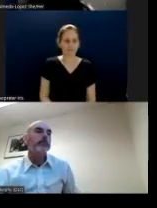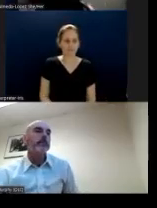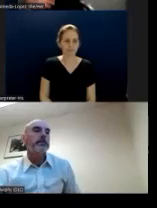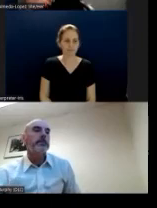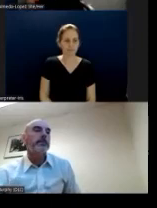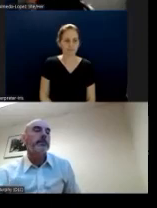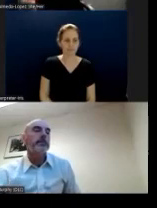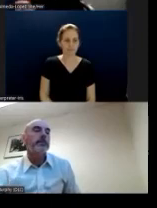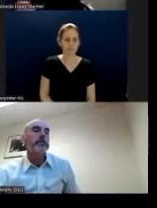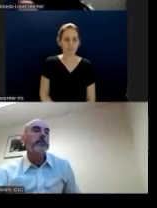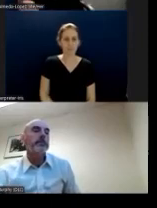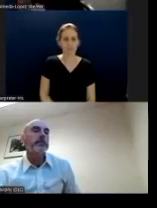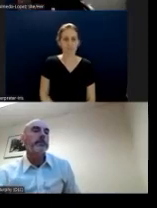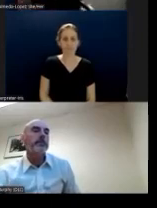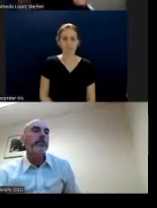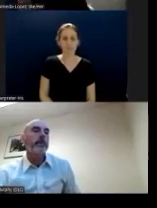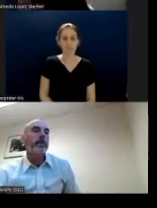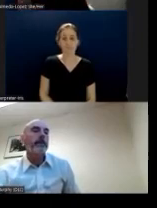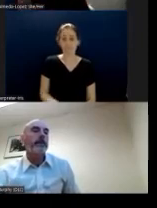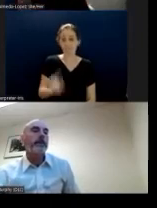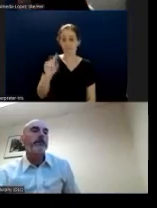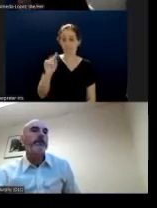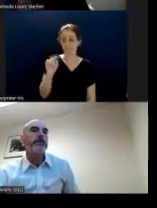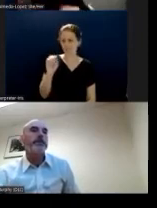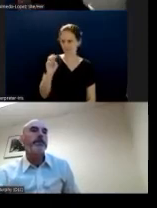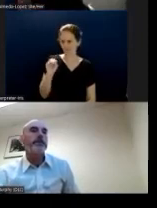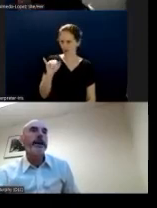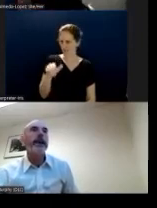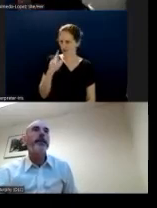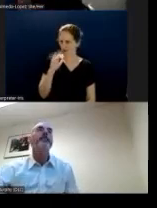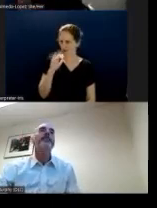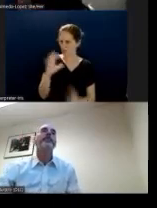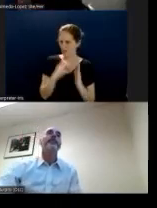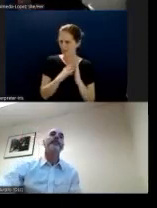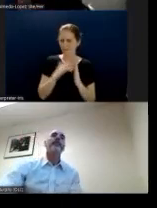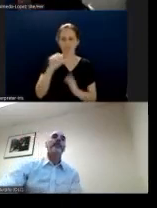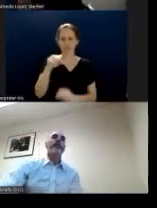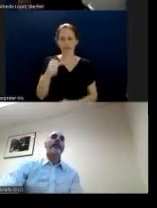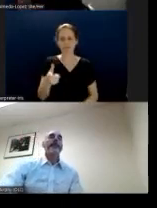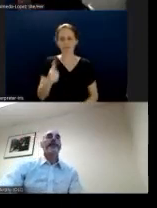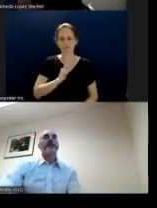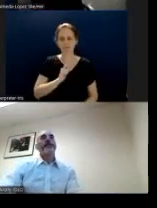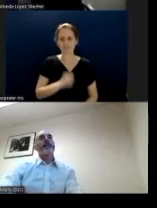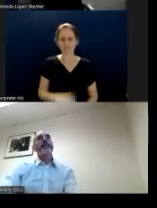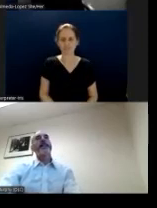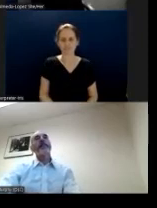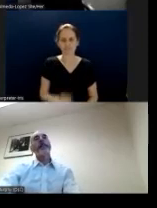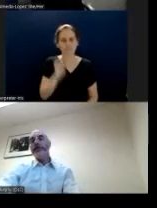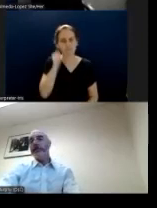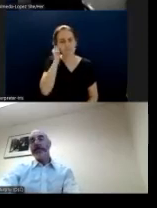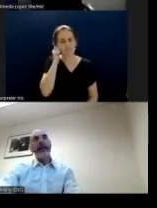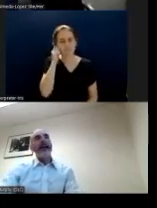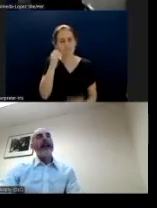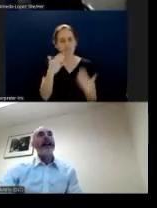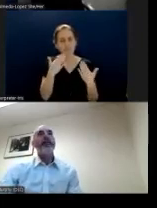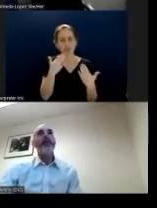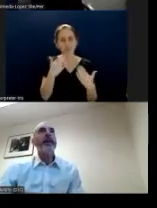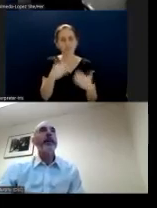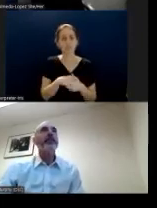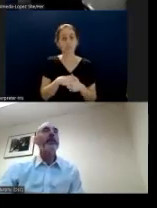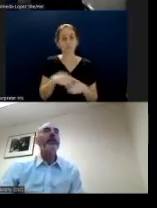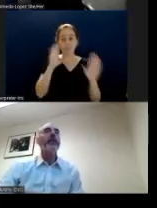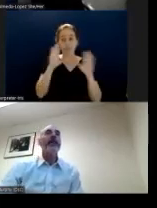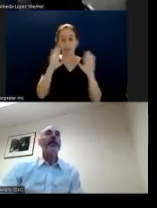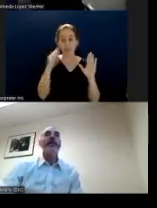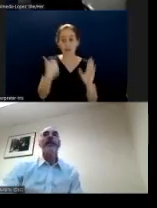Tom, is this your section? Yeah, it is. Okay. Thanks, Emily. Hi, everyone. My